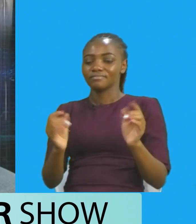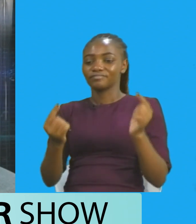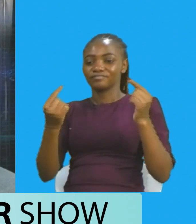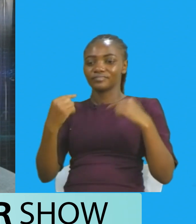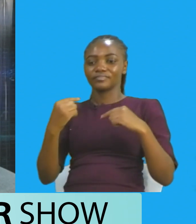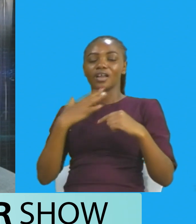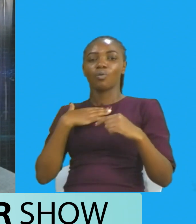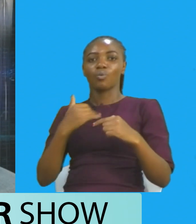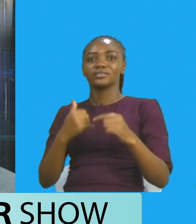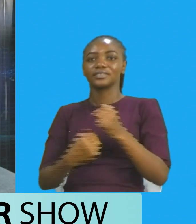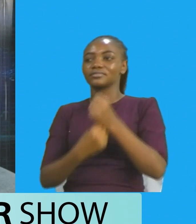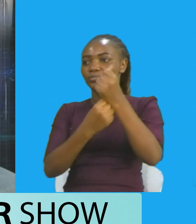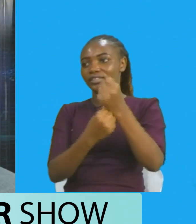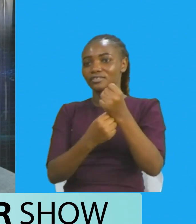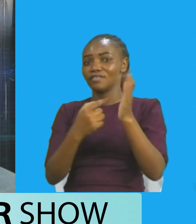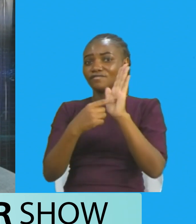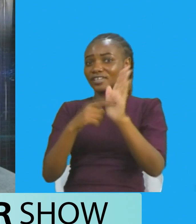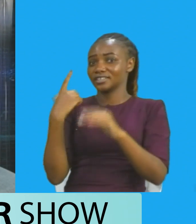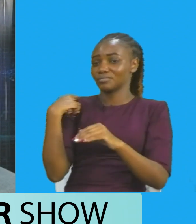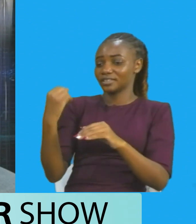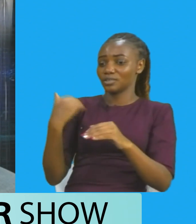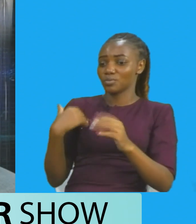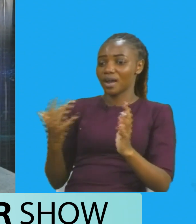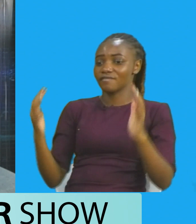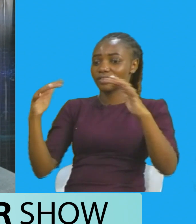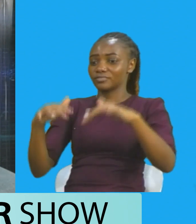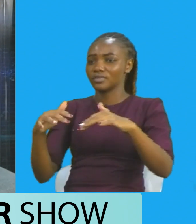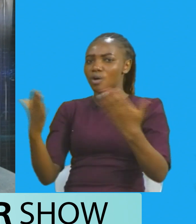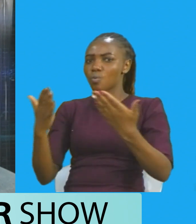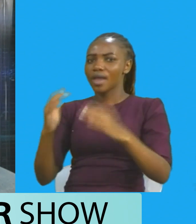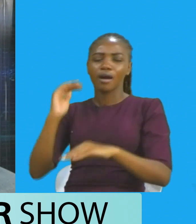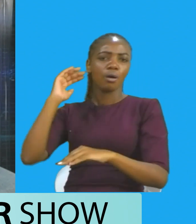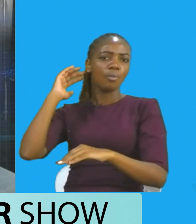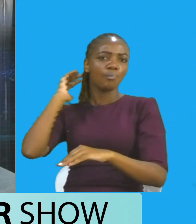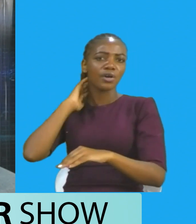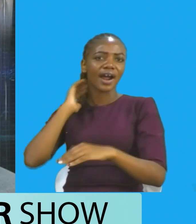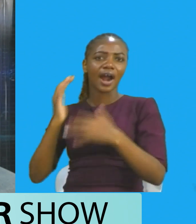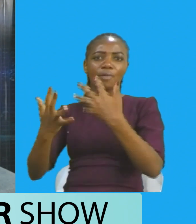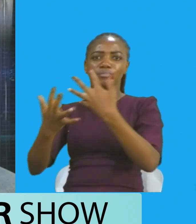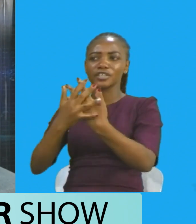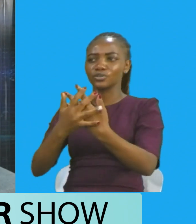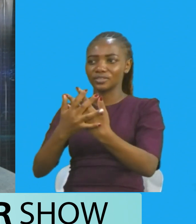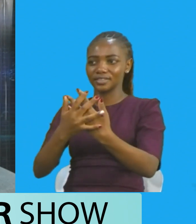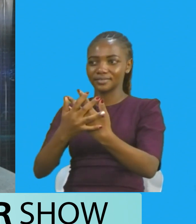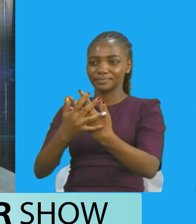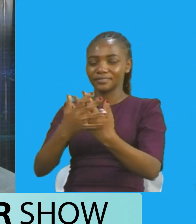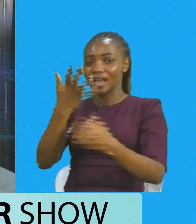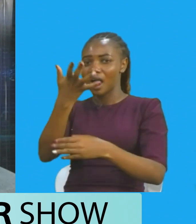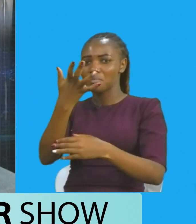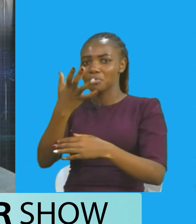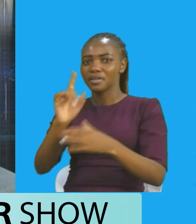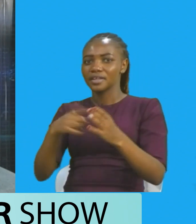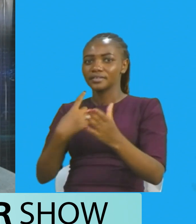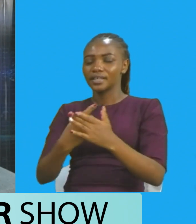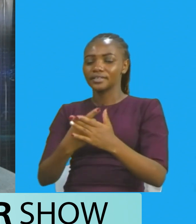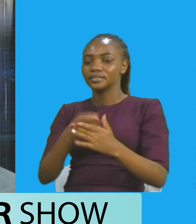sponsorship or partnership. Like the other day, we were doing an event in Muranga prisons, where we were crowning Miss Muranga prisons. Those are kind